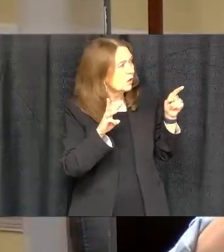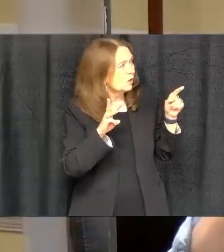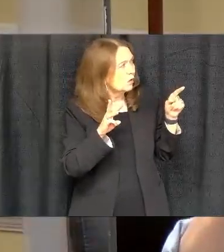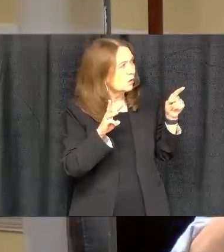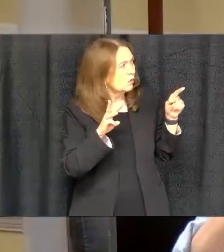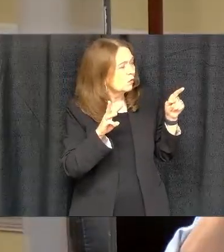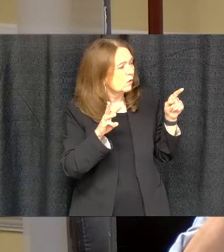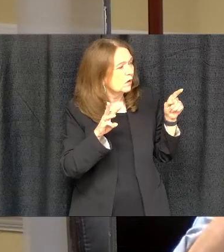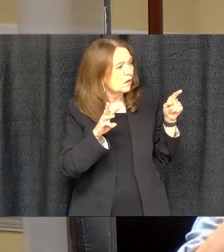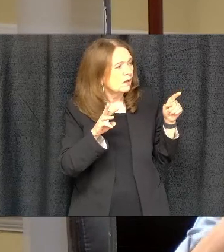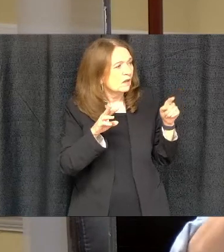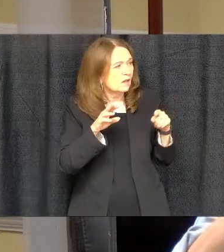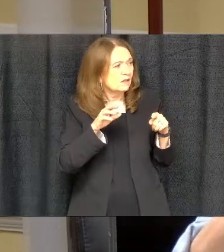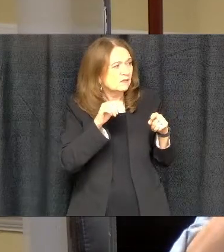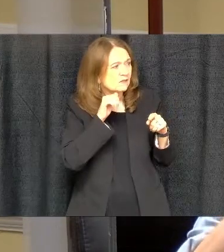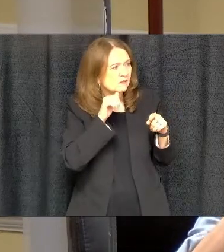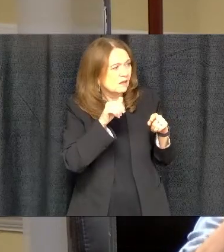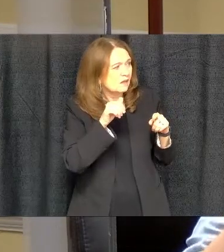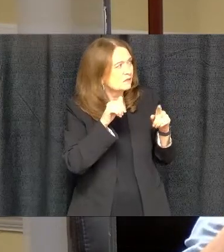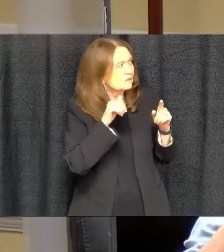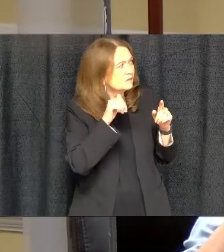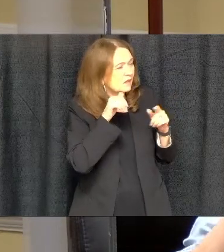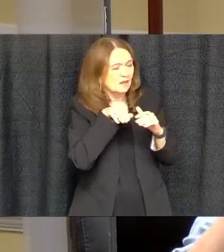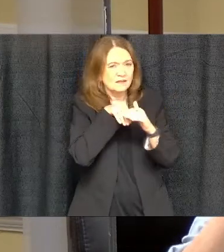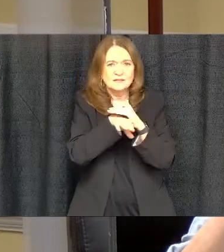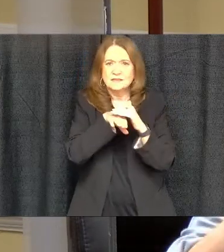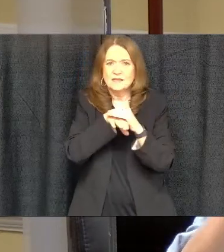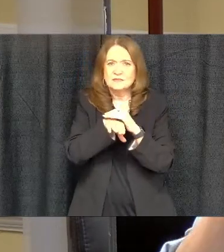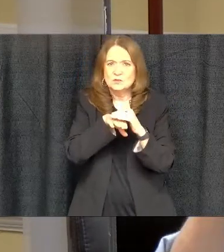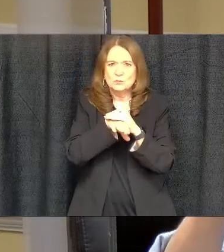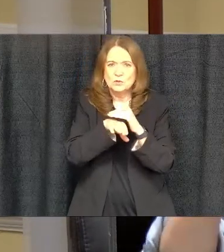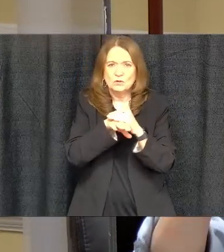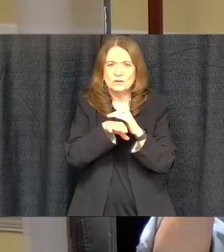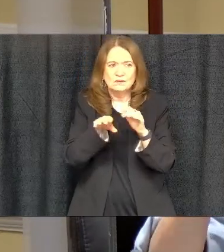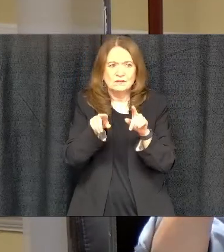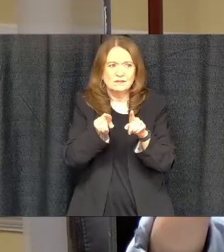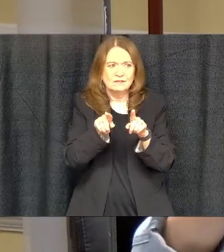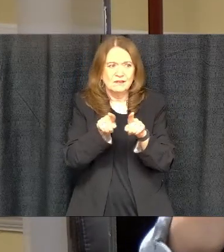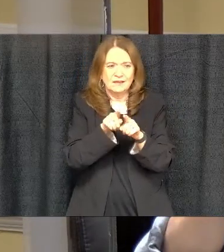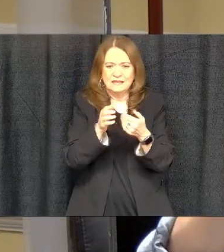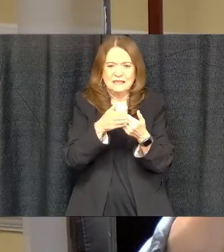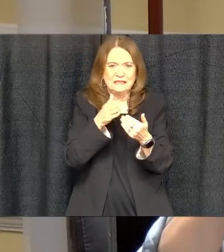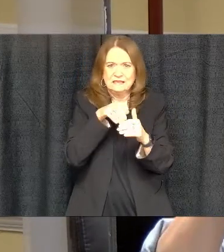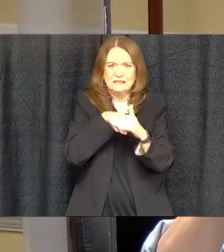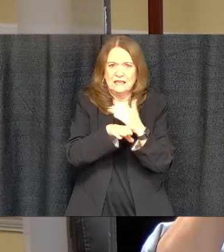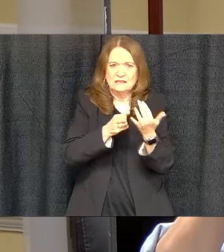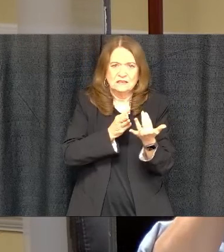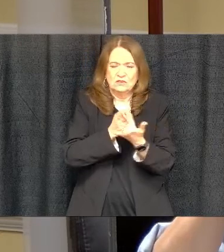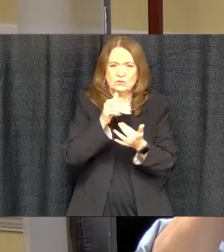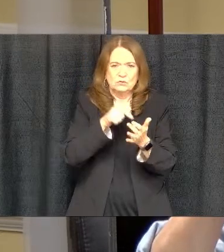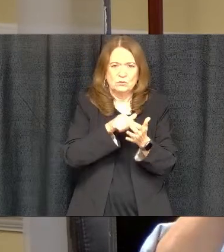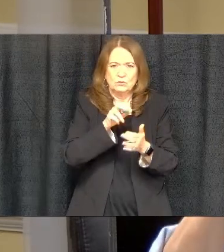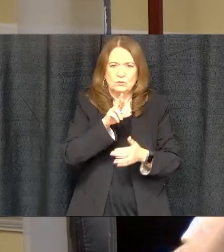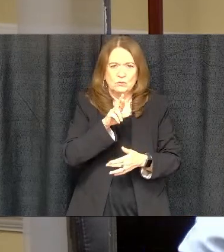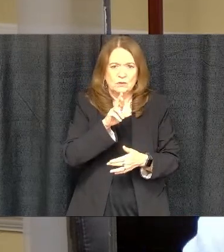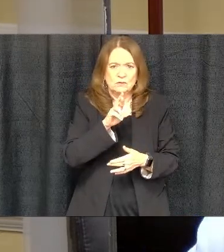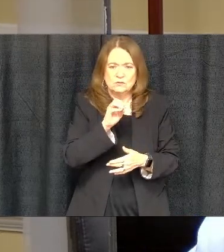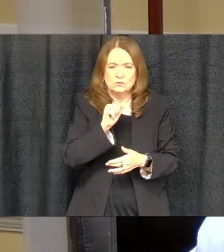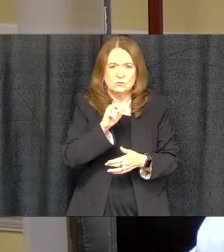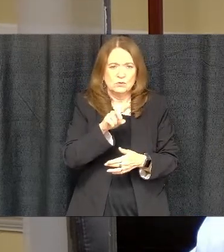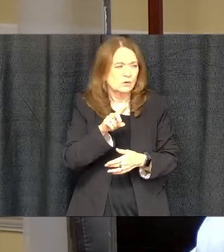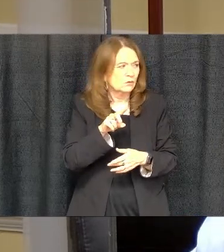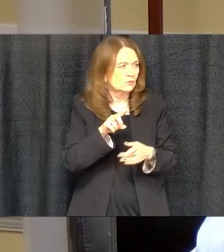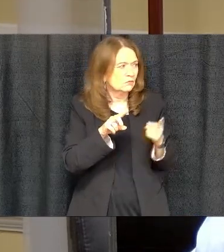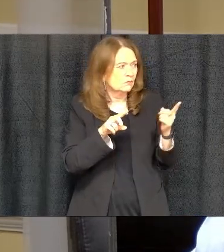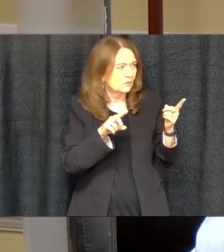not drove Caldwell in and Lane. around. It's not accessible, like for the easy access for this row of apartments. That's Because why, yeah, I bring this